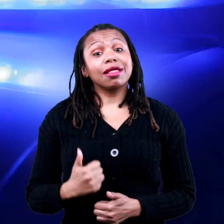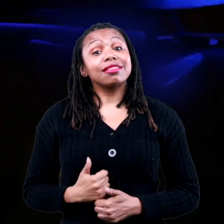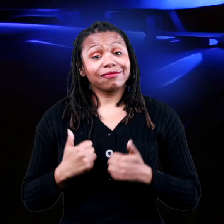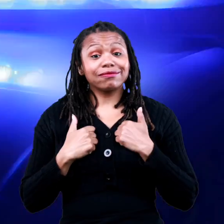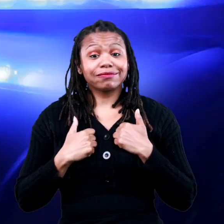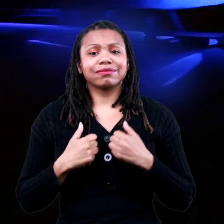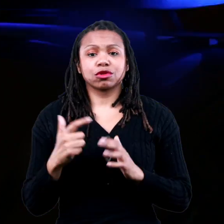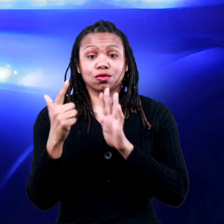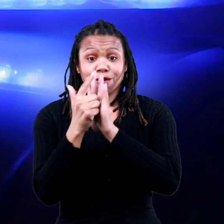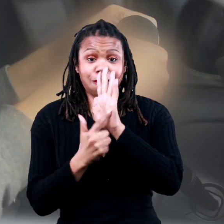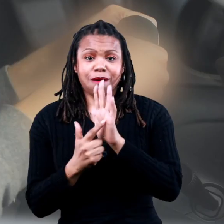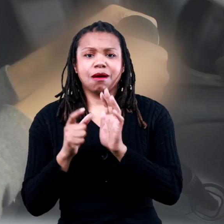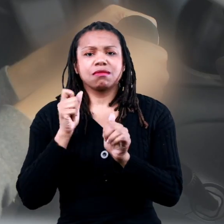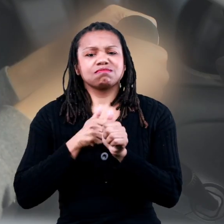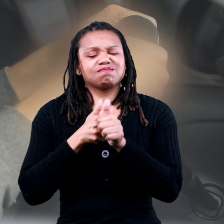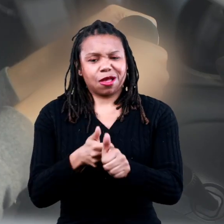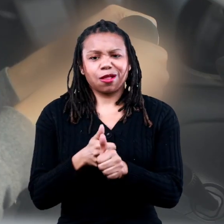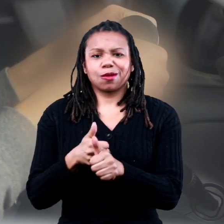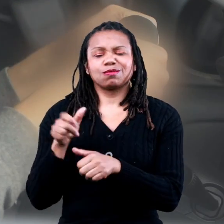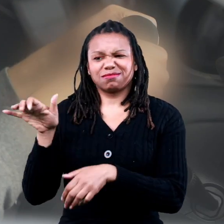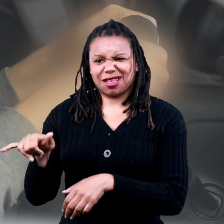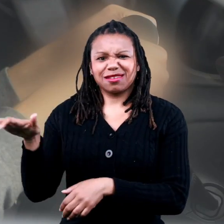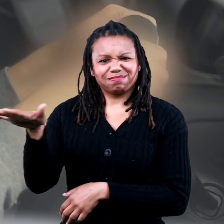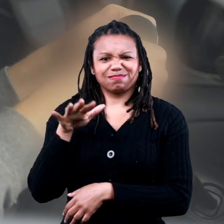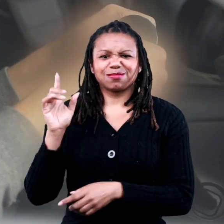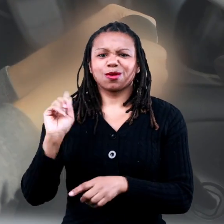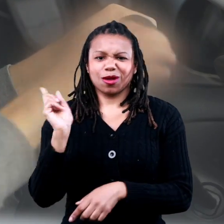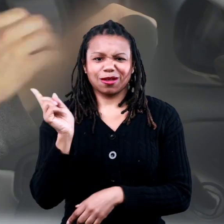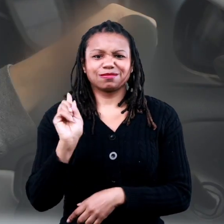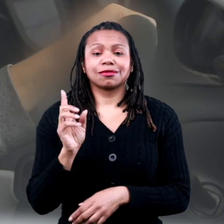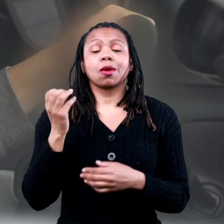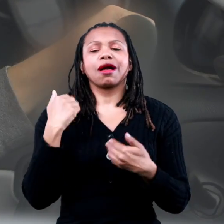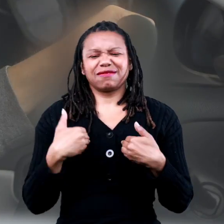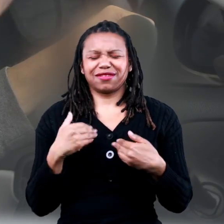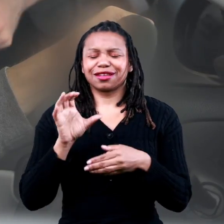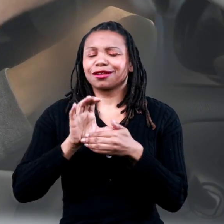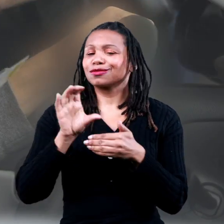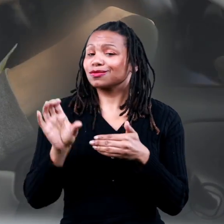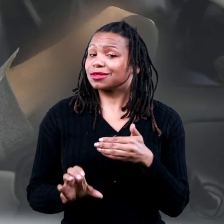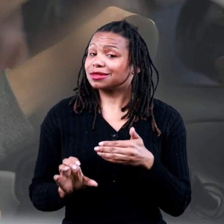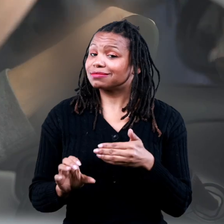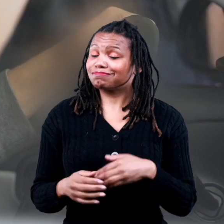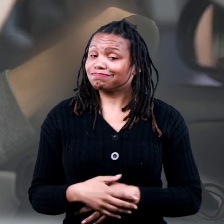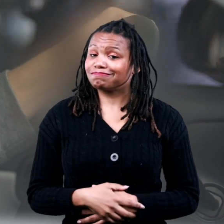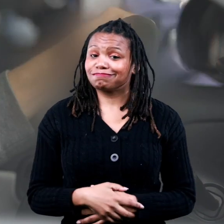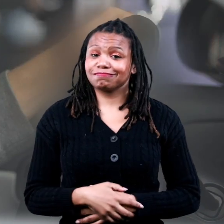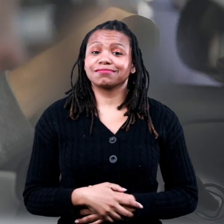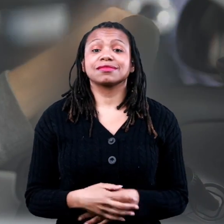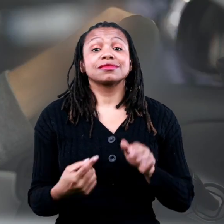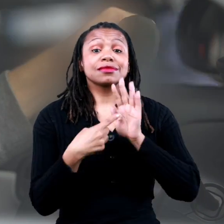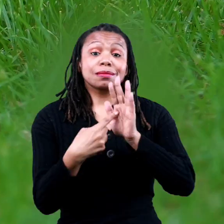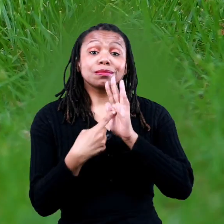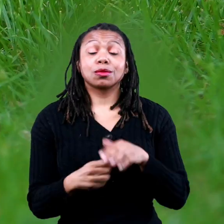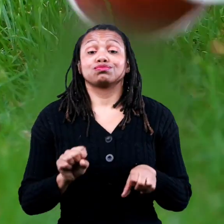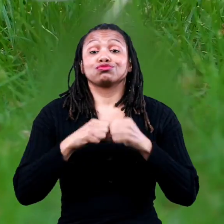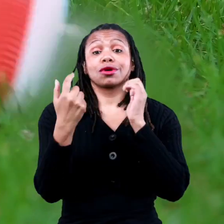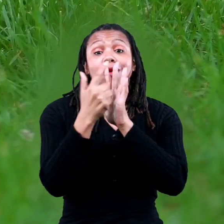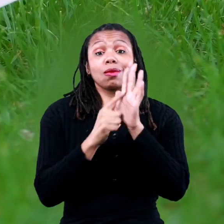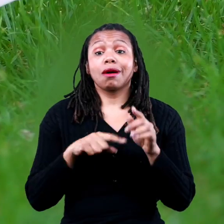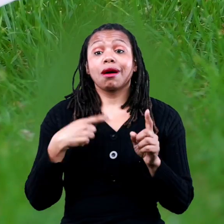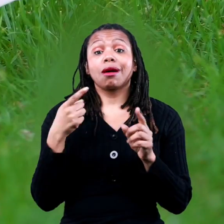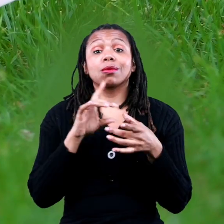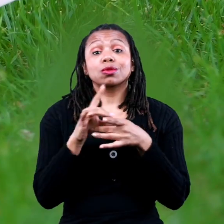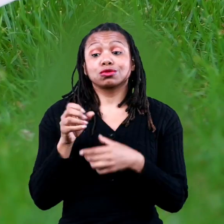depending on where you live, there are laws of the land that you must follow or there will be consequences. For